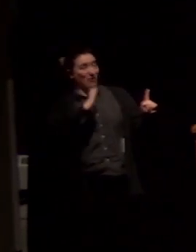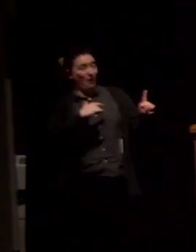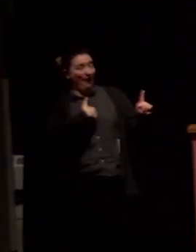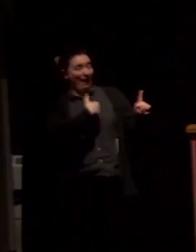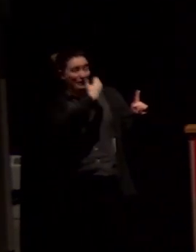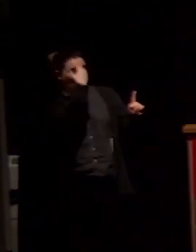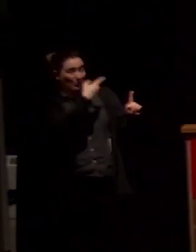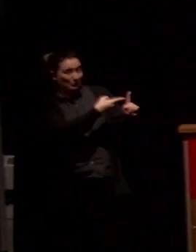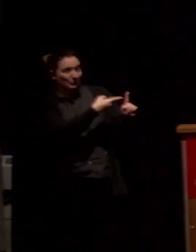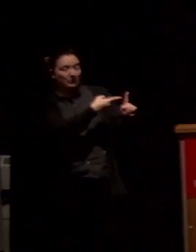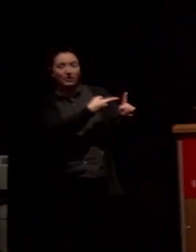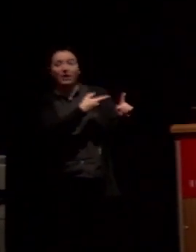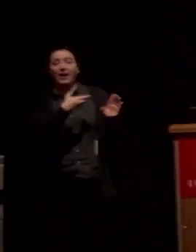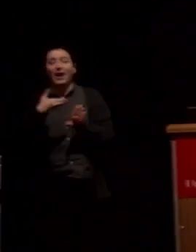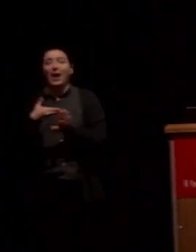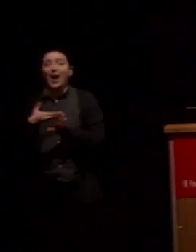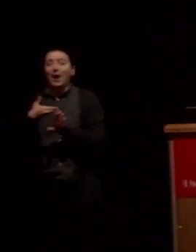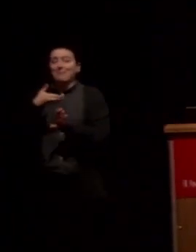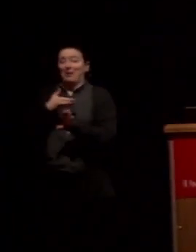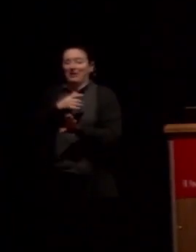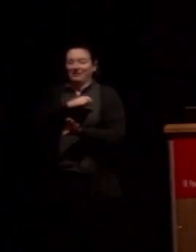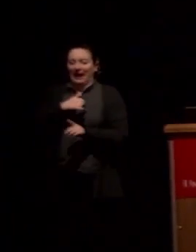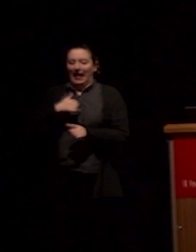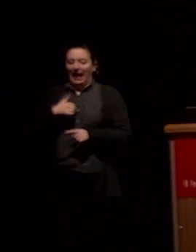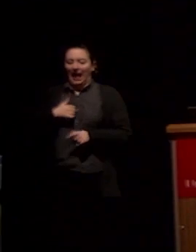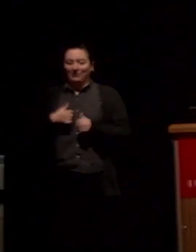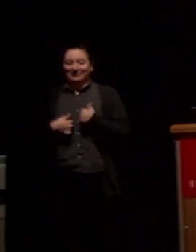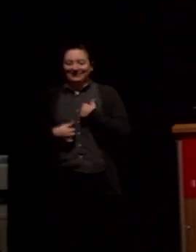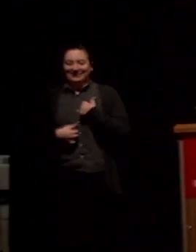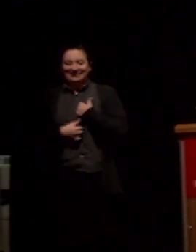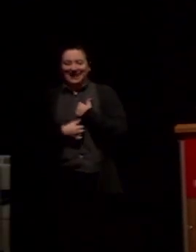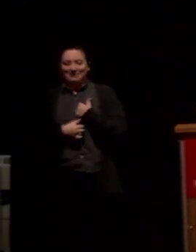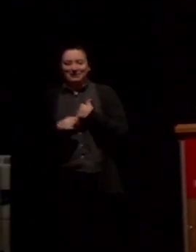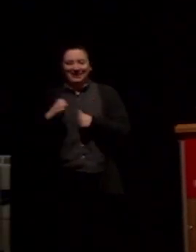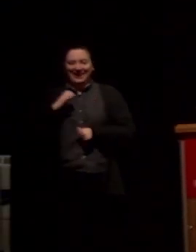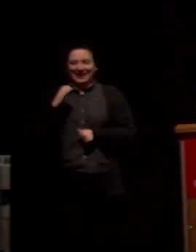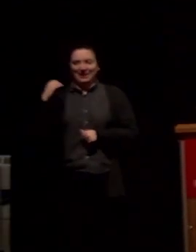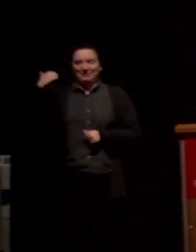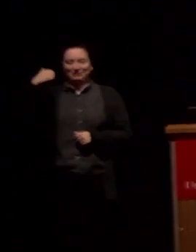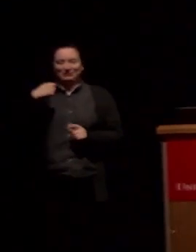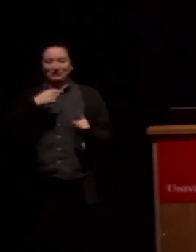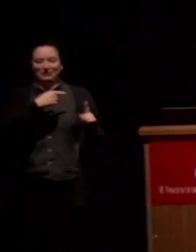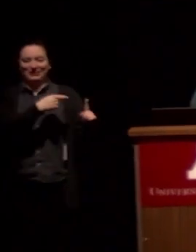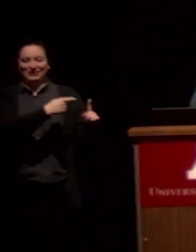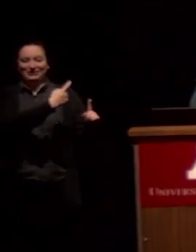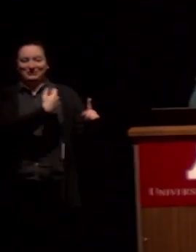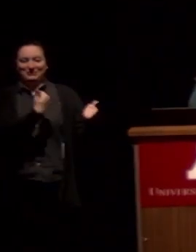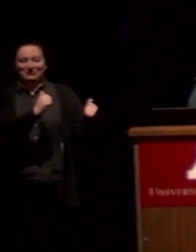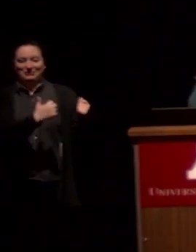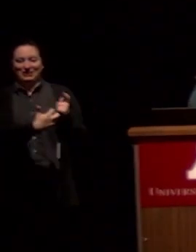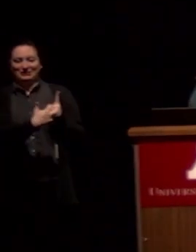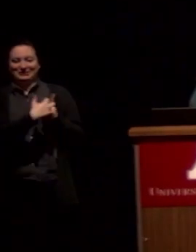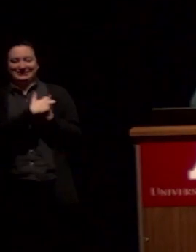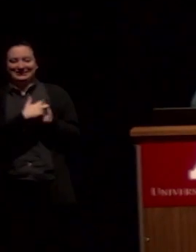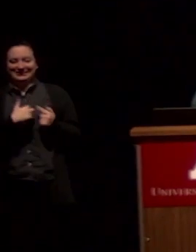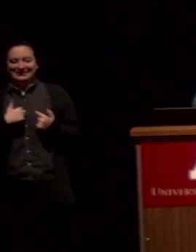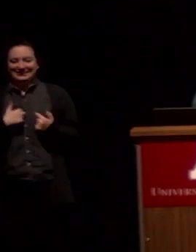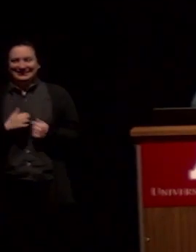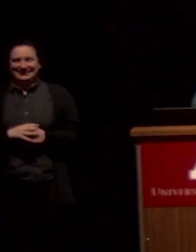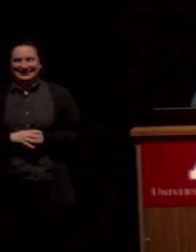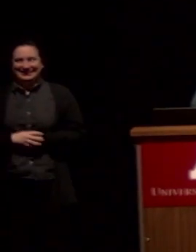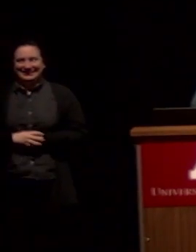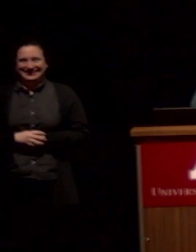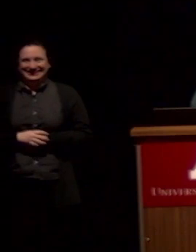Rainbow Health, I was the deputy commissioner at DEED, overseeing workforce development.